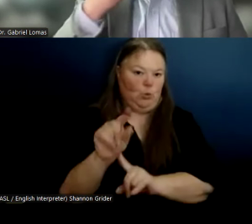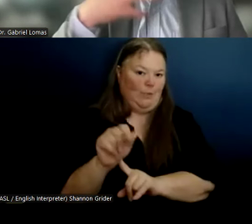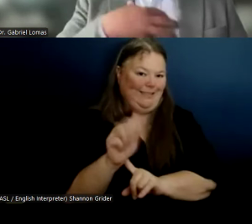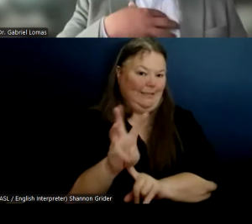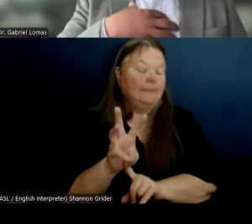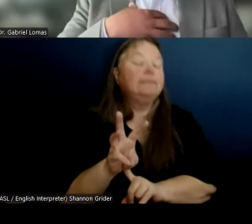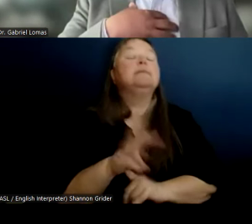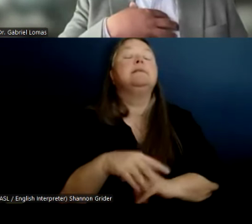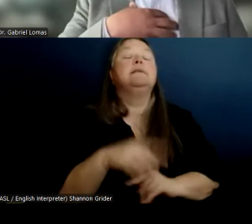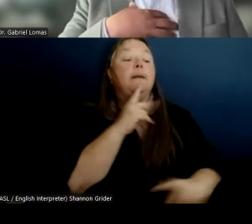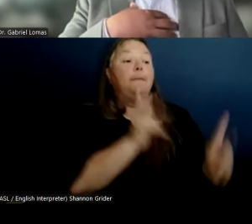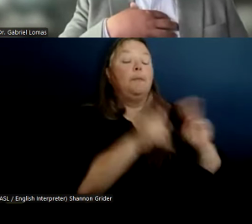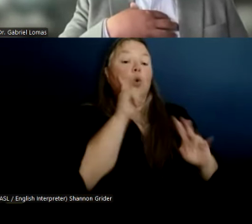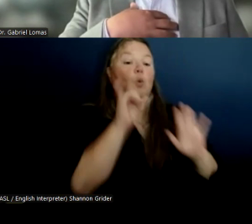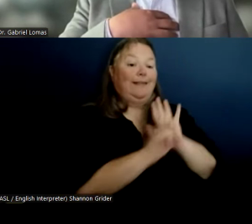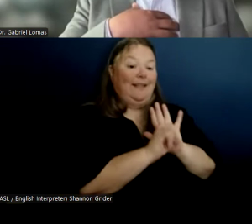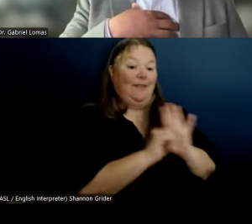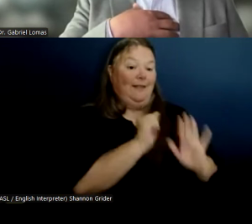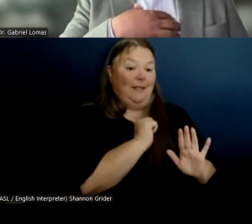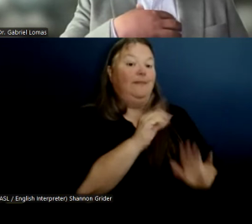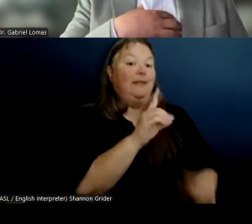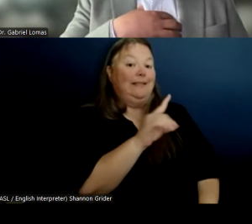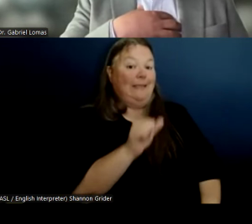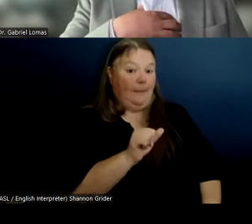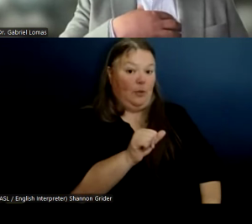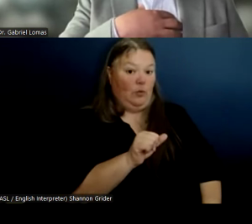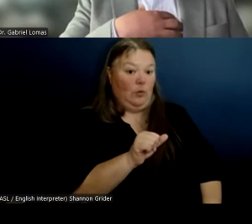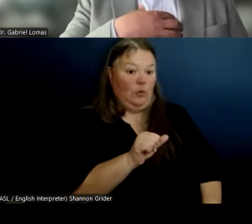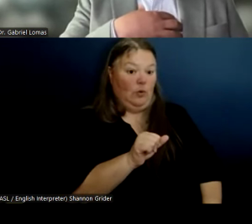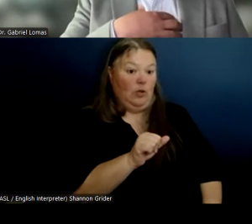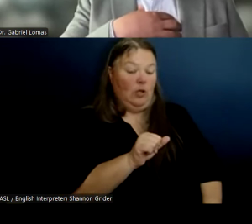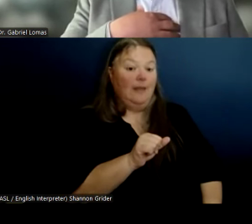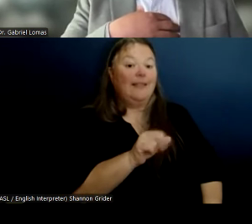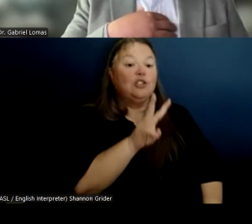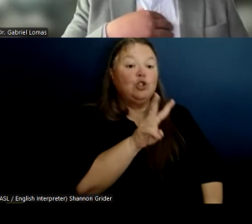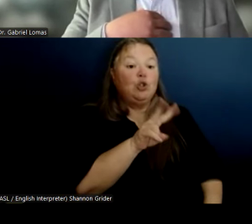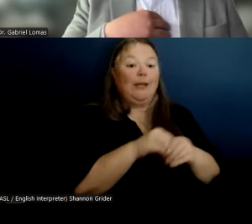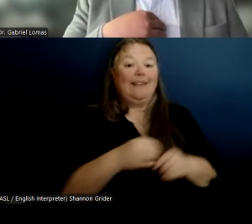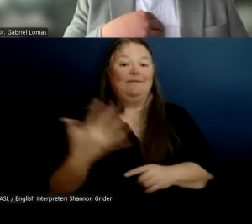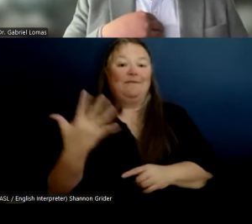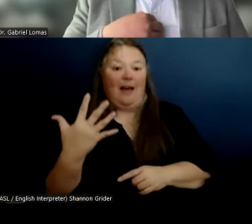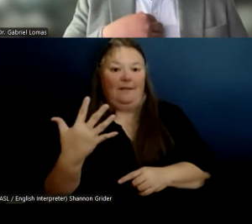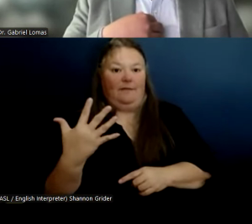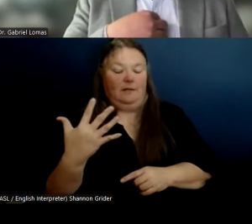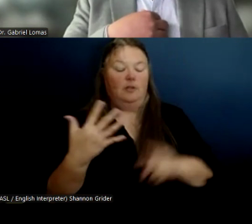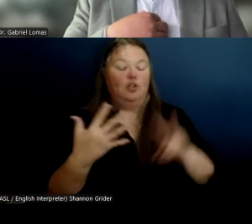who self-identify as having any kind of disability. That was tw 2 in 5 inmates, or 38% of the